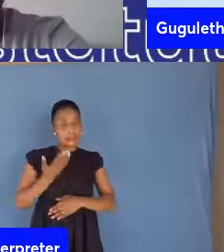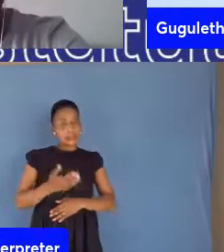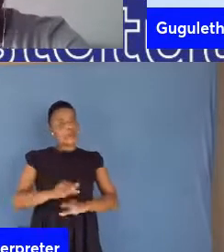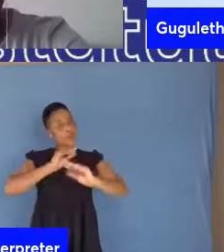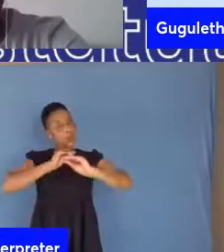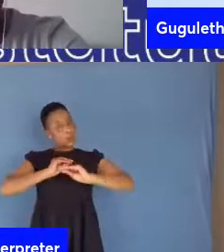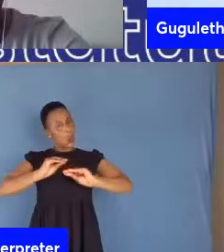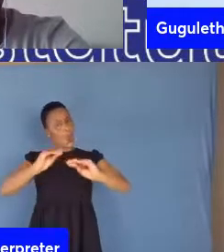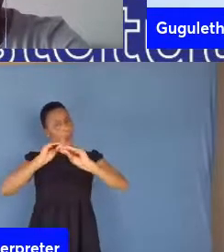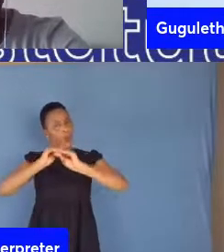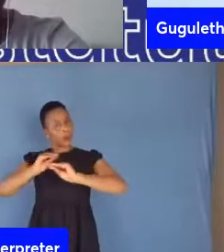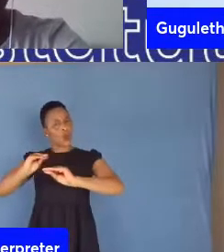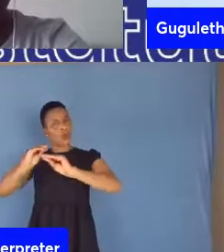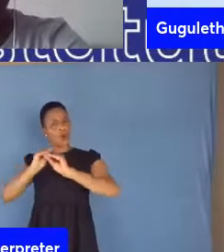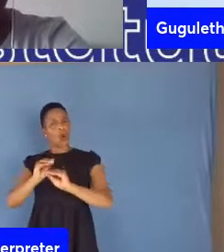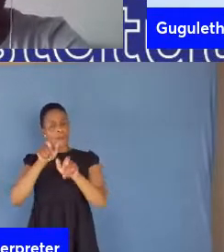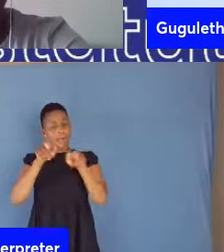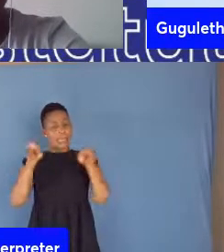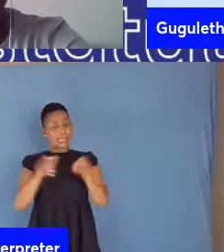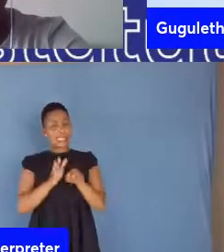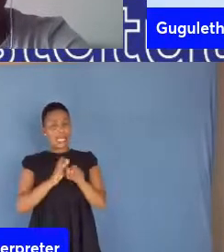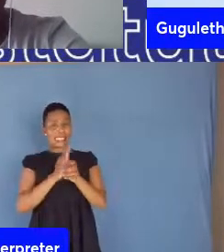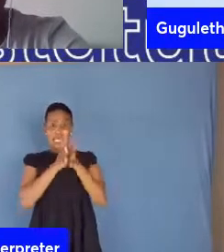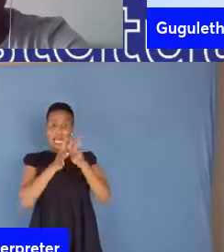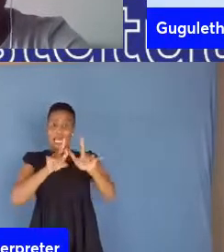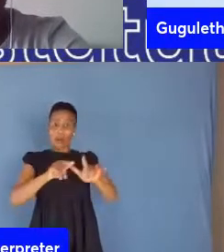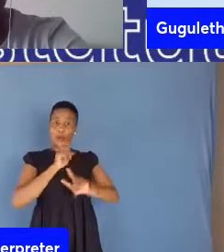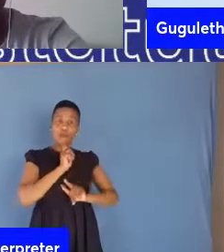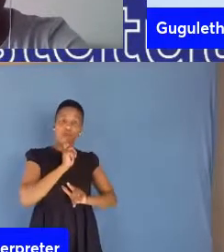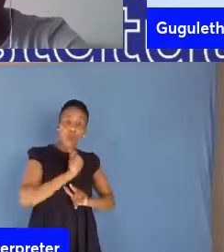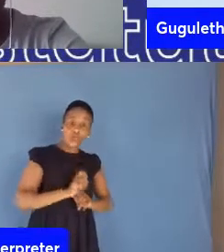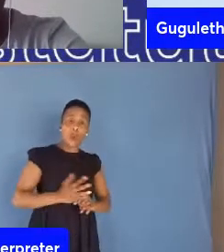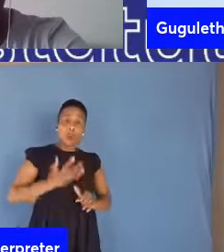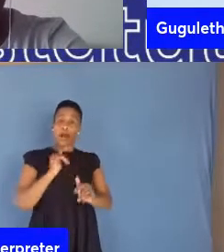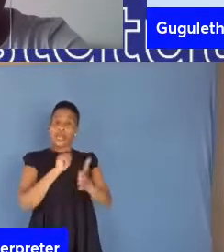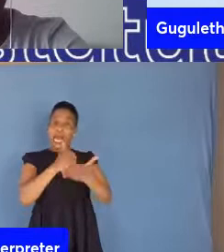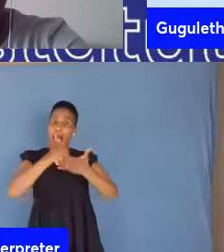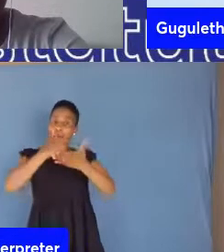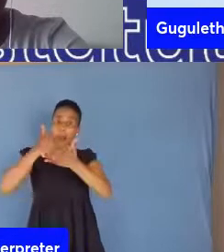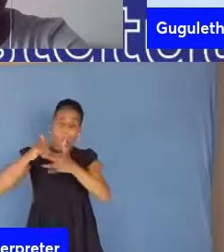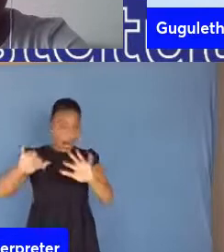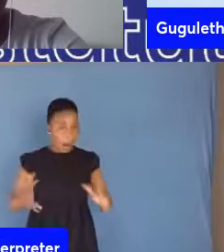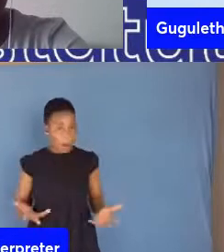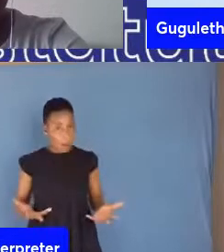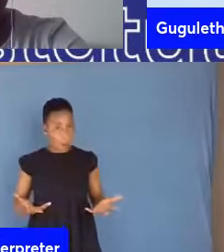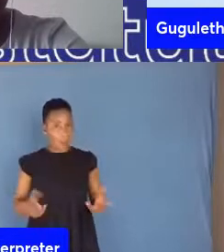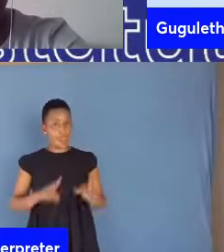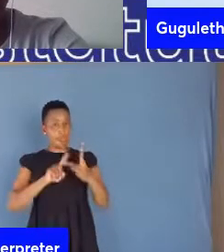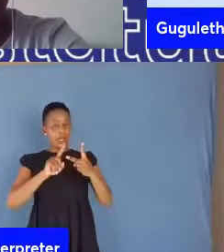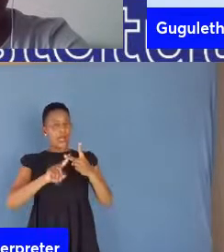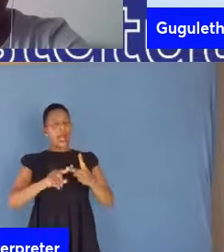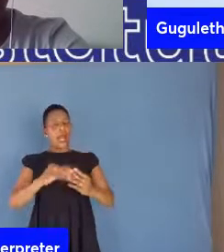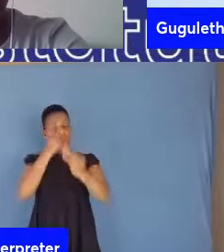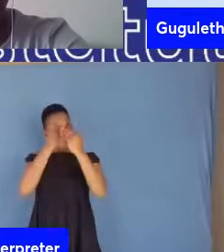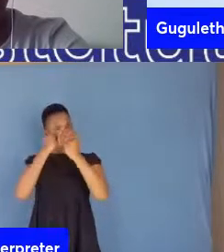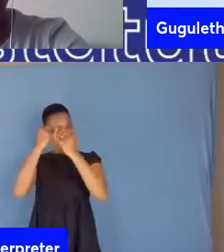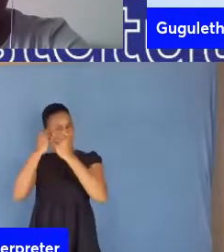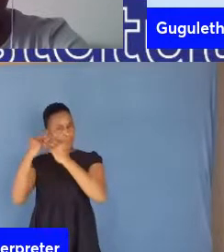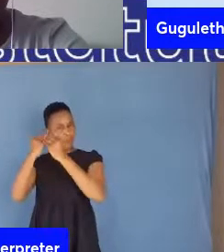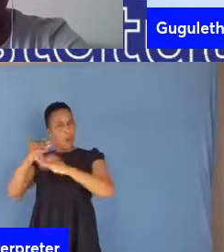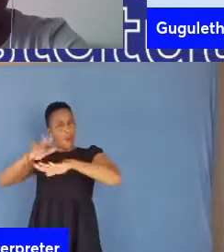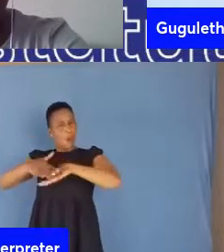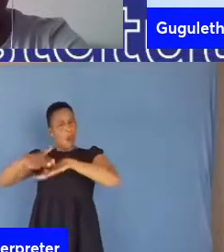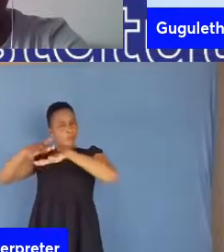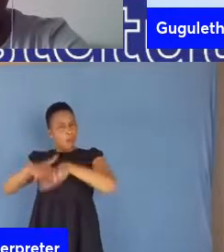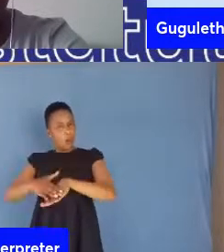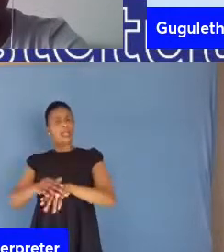a person who uses sign language wants to be helped, and educating ourselves more and more, and be willing to